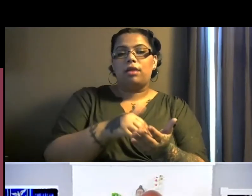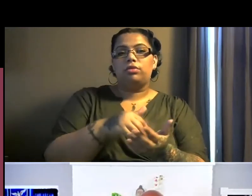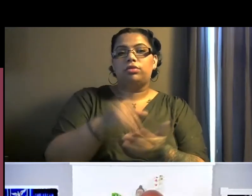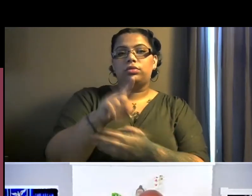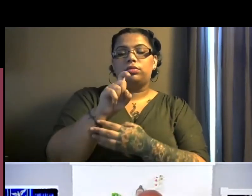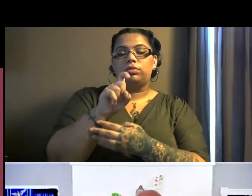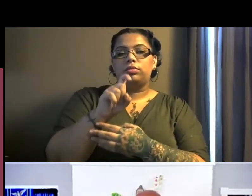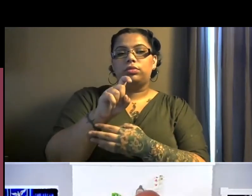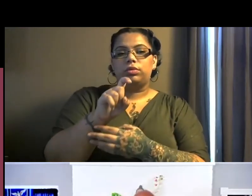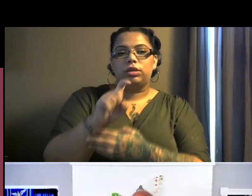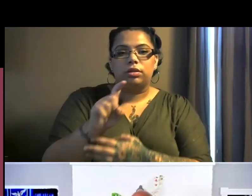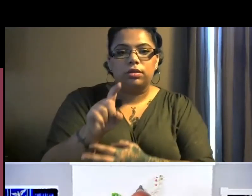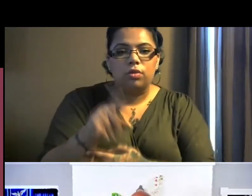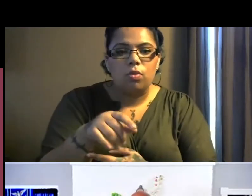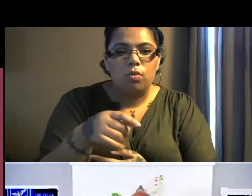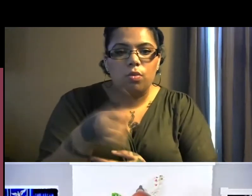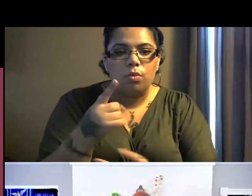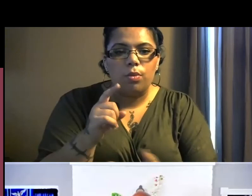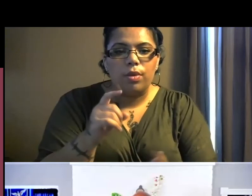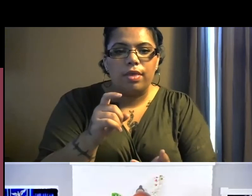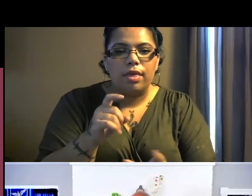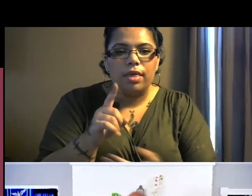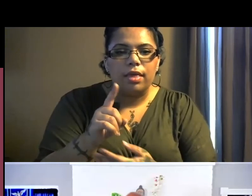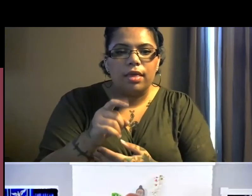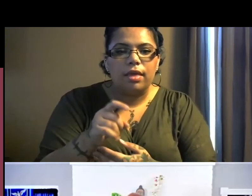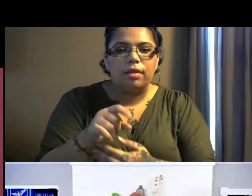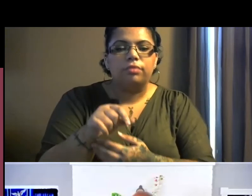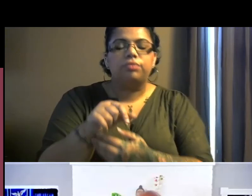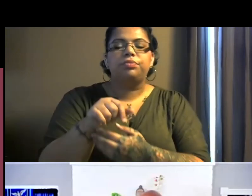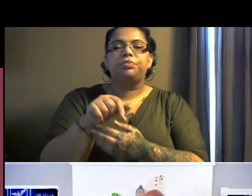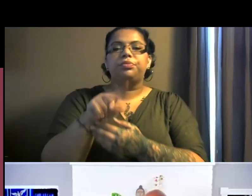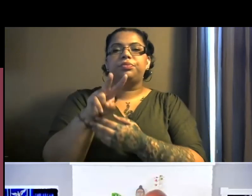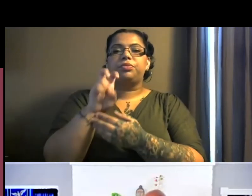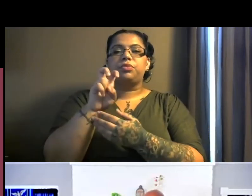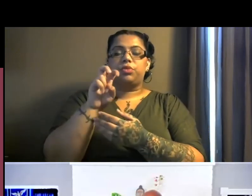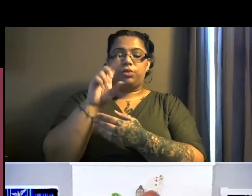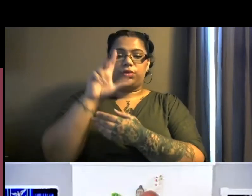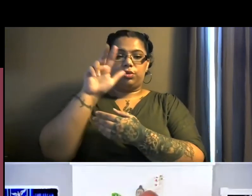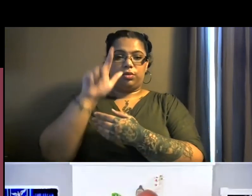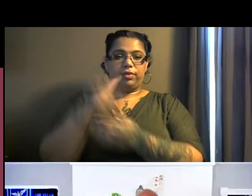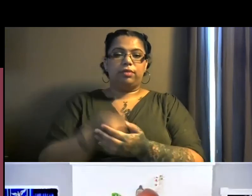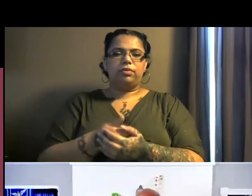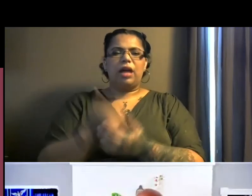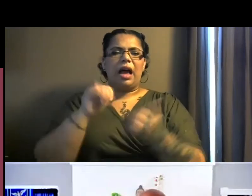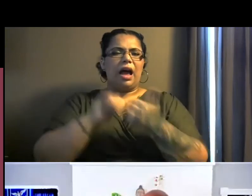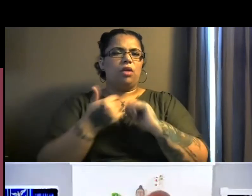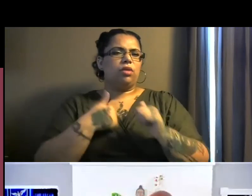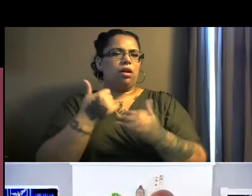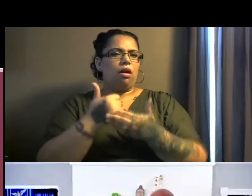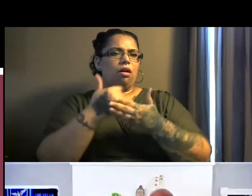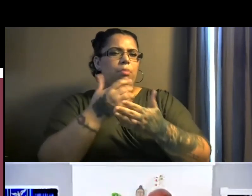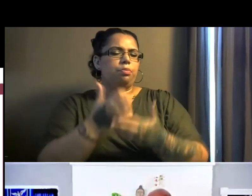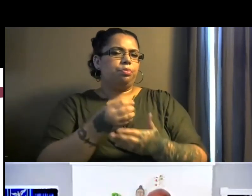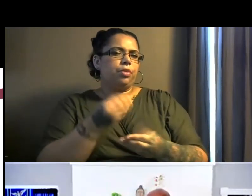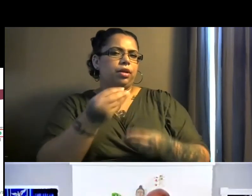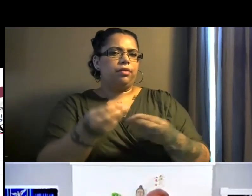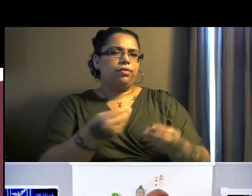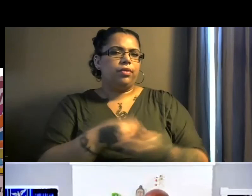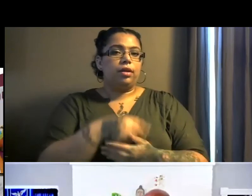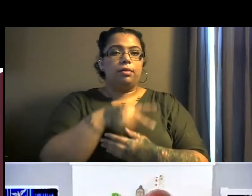$1,325. Now you may be wondering, how do I tithe? How do I donate? How do I sow seeds into this?